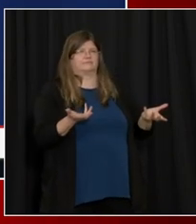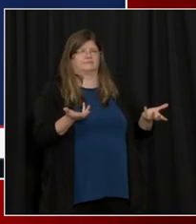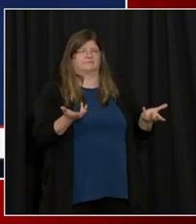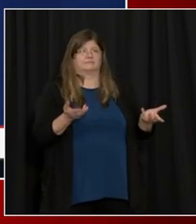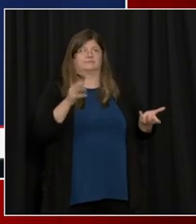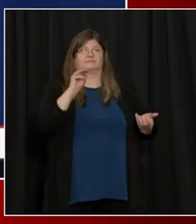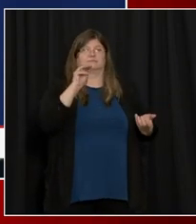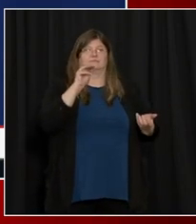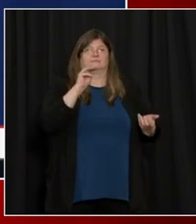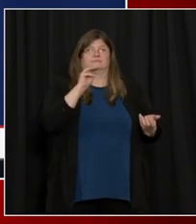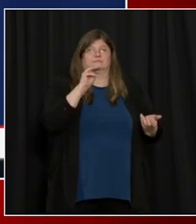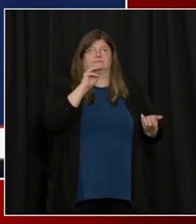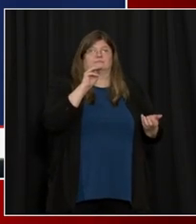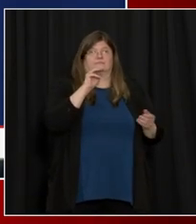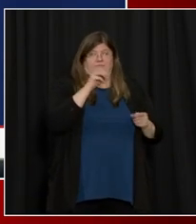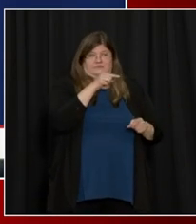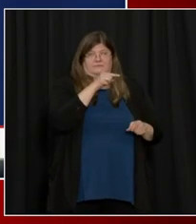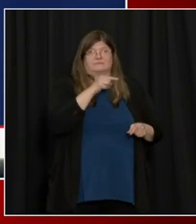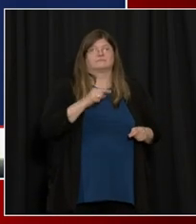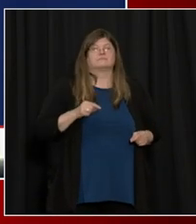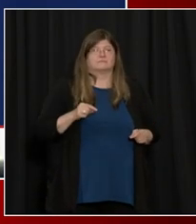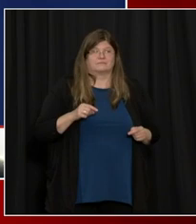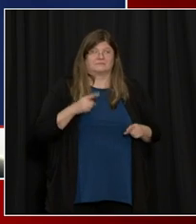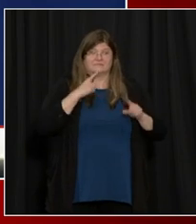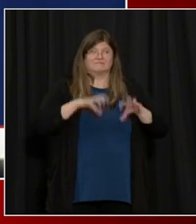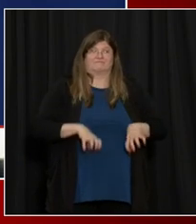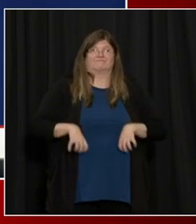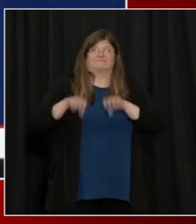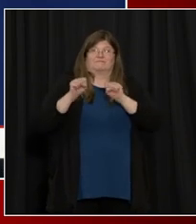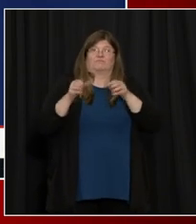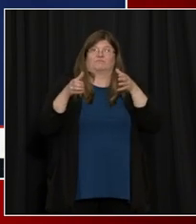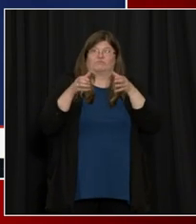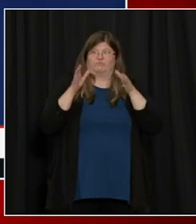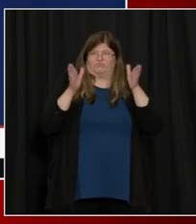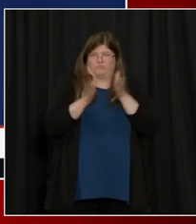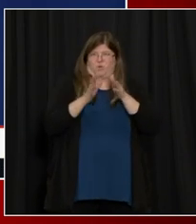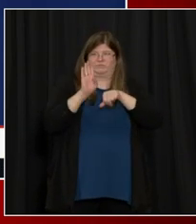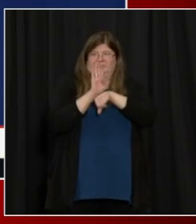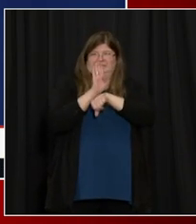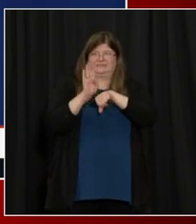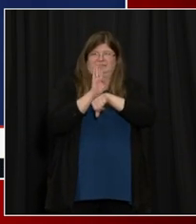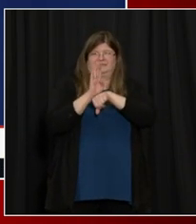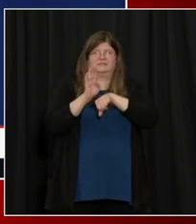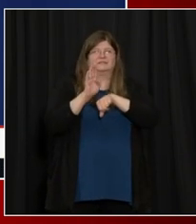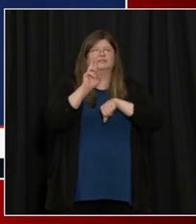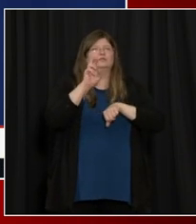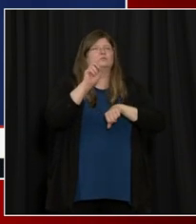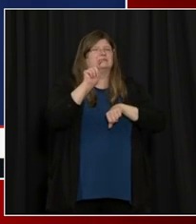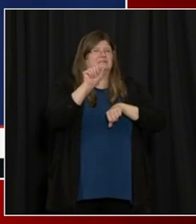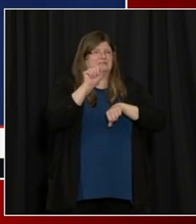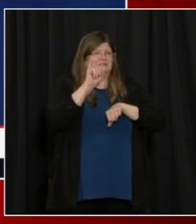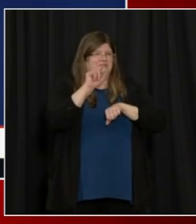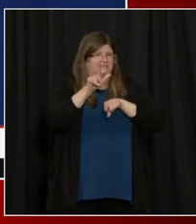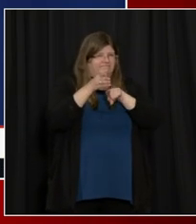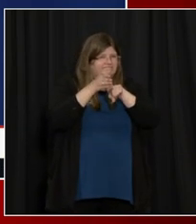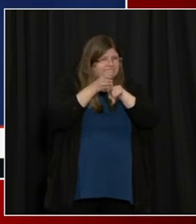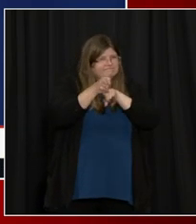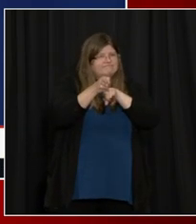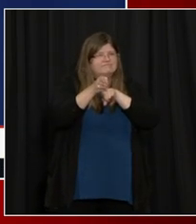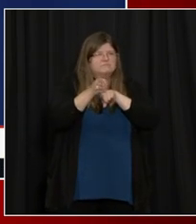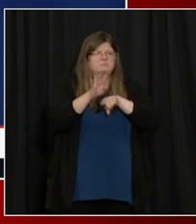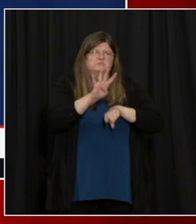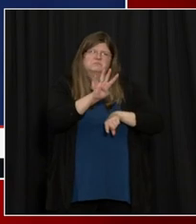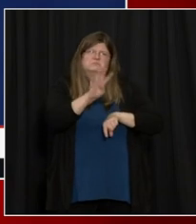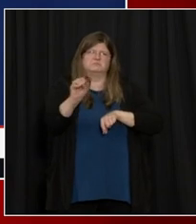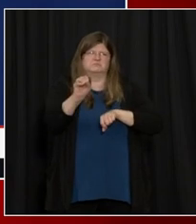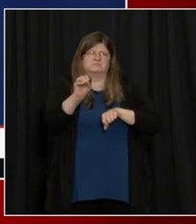committees for Reopen DC, the small business and retail sector, and so we talked to over 40 businesses. People